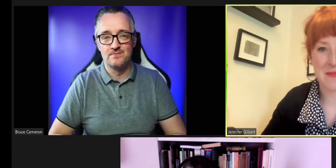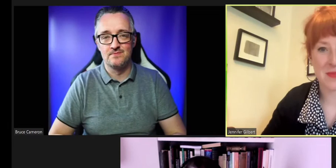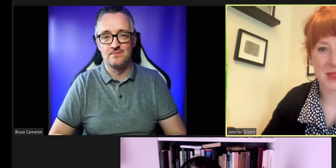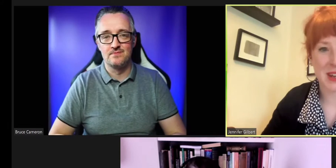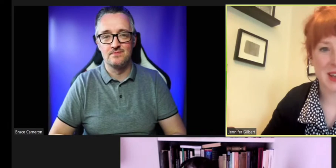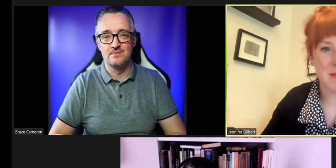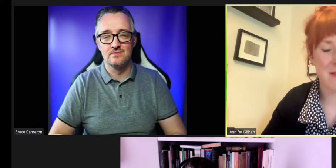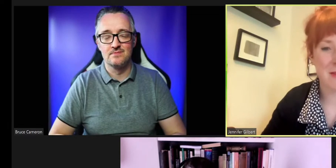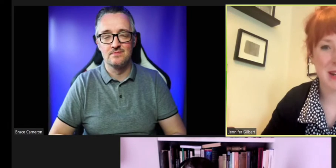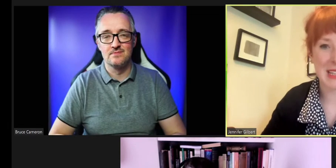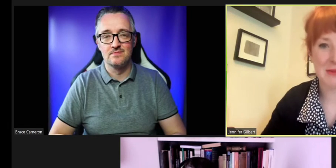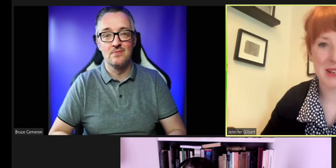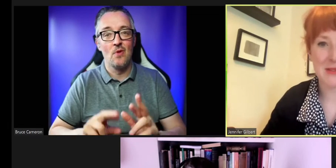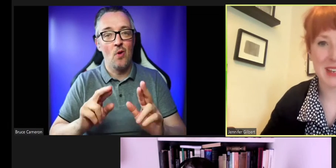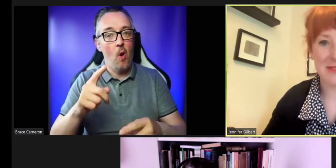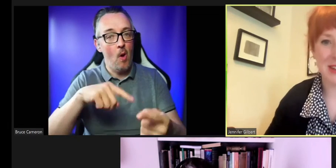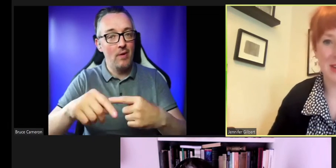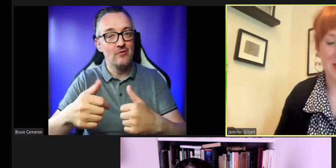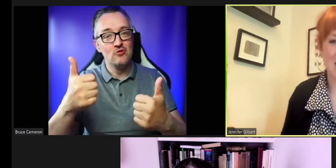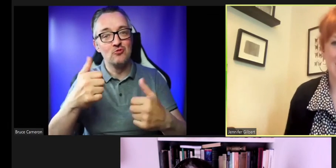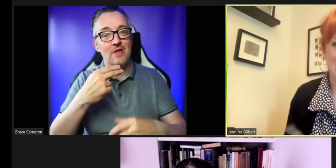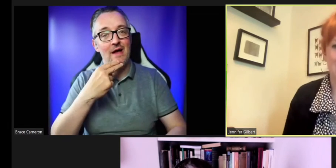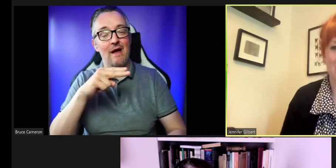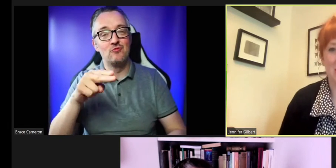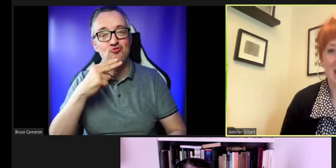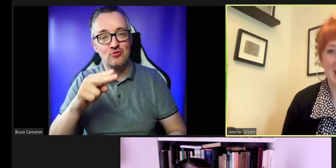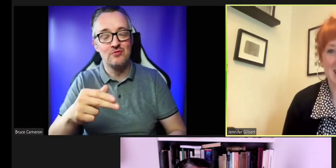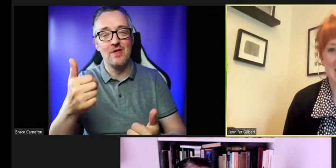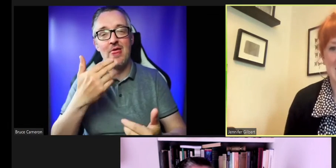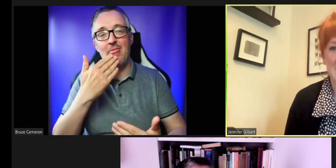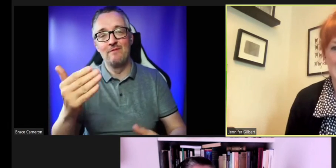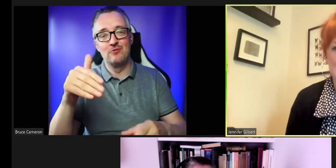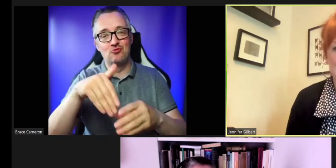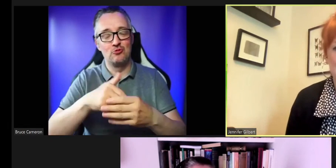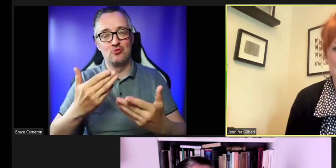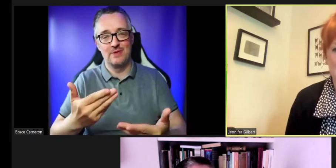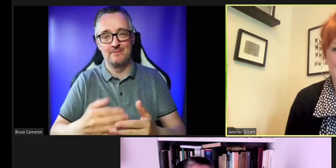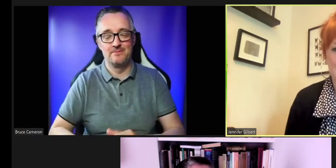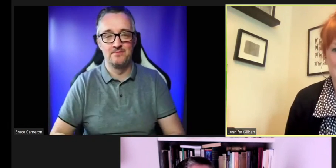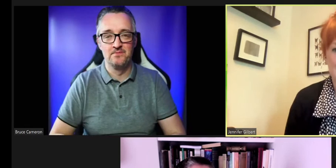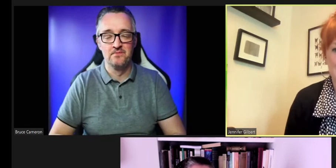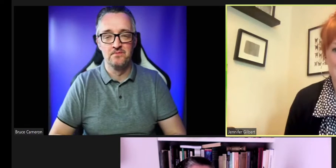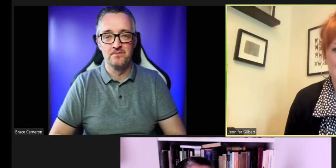problem. And I hope everyone has a wonderful afternoon, and thank you for joining us today.